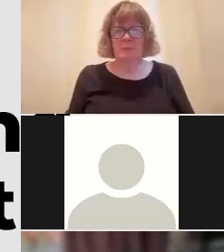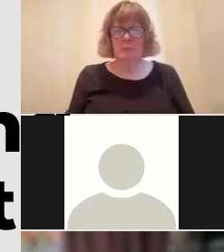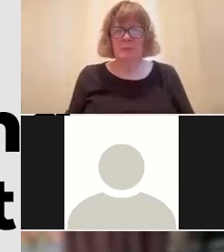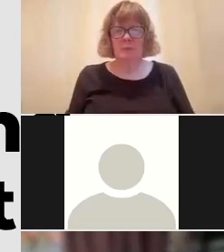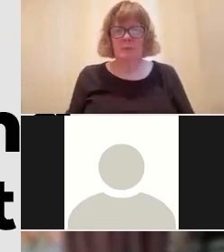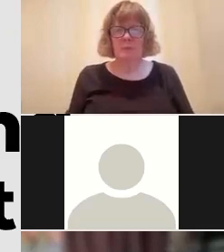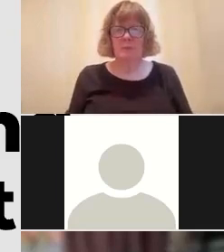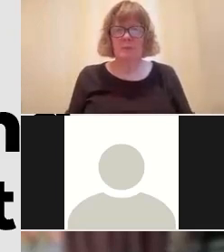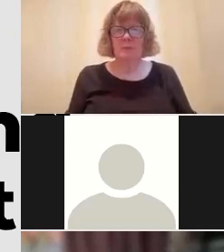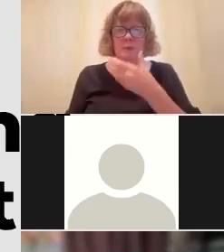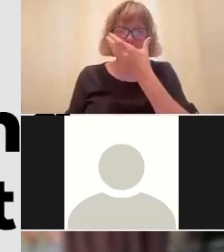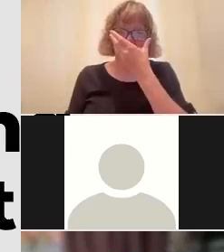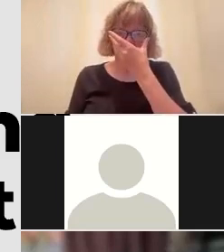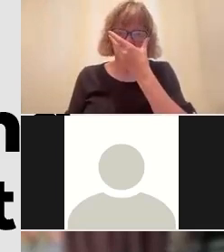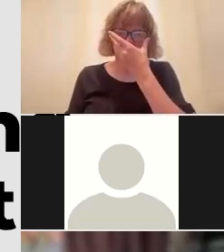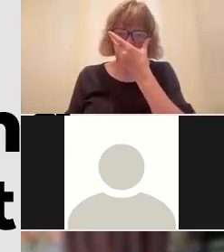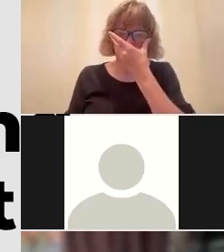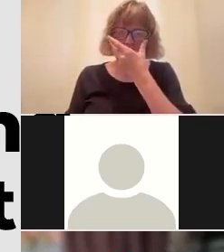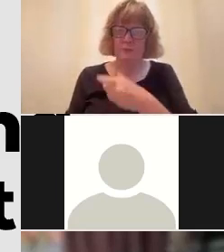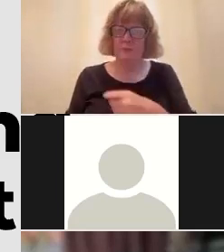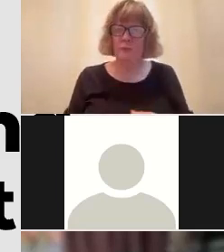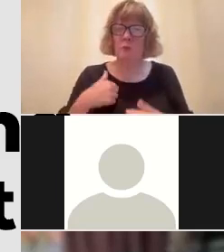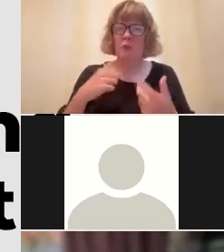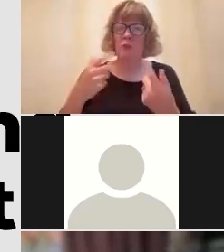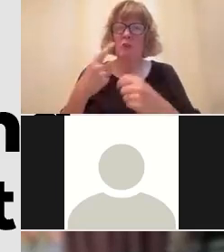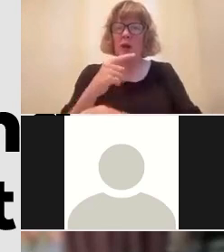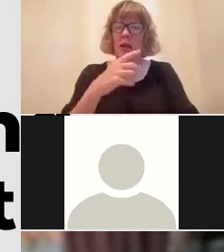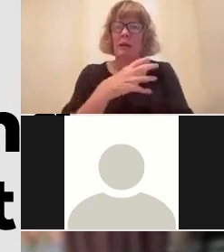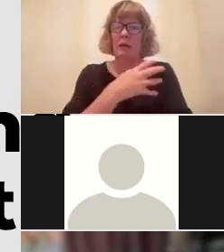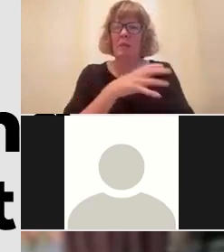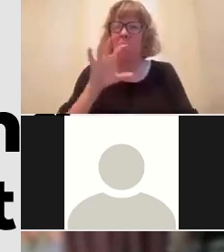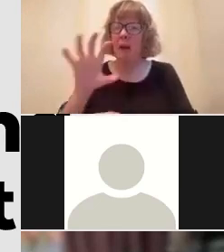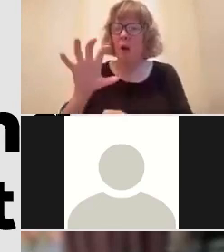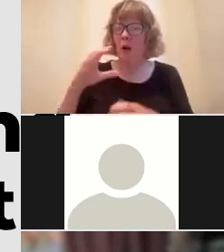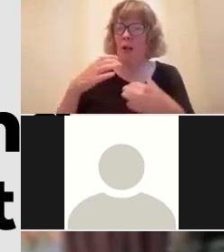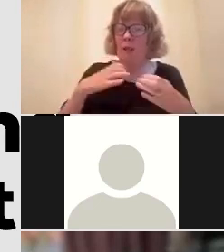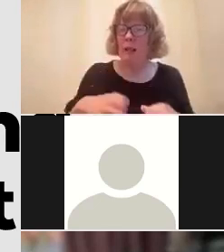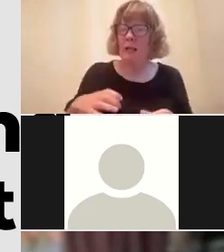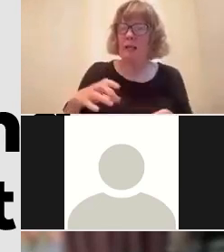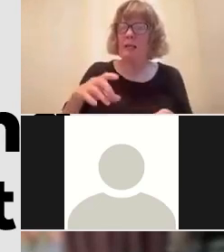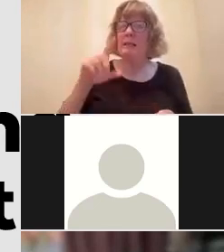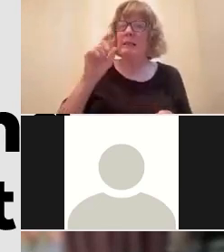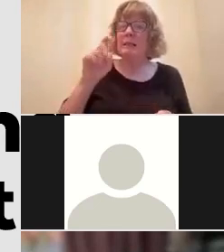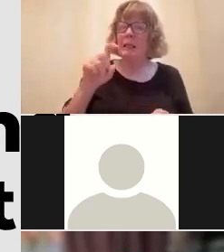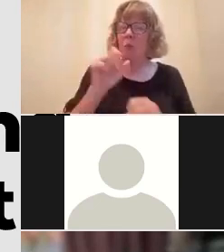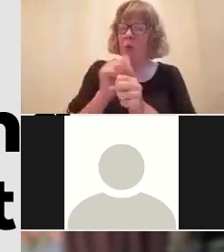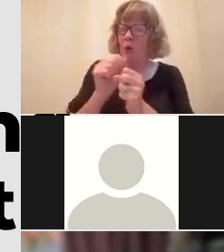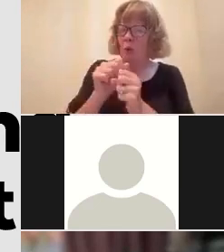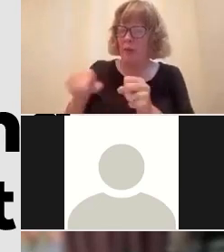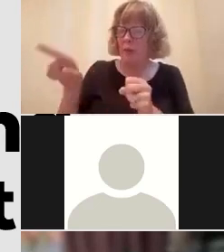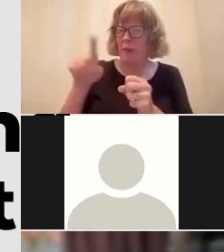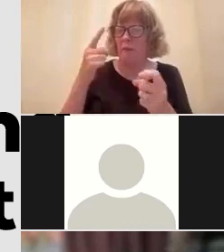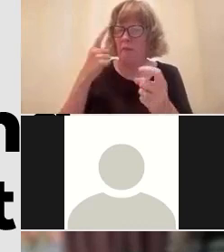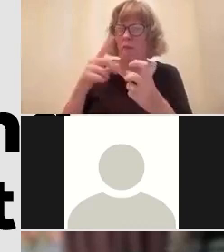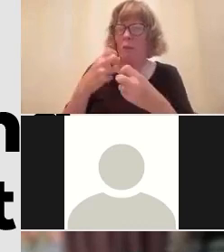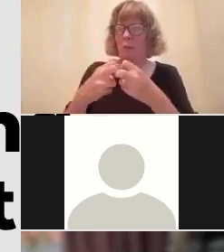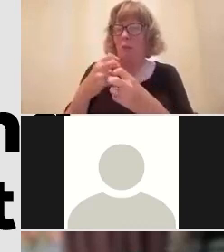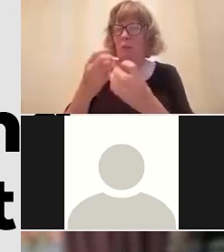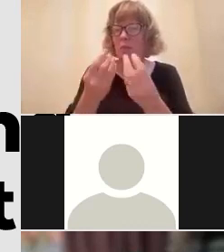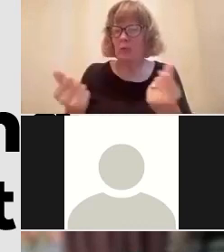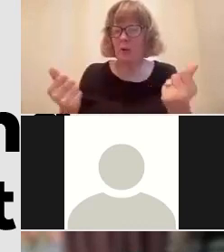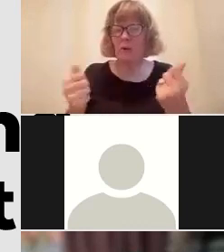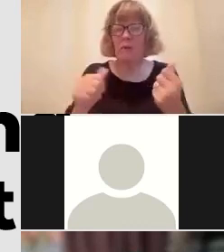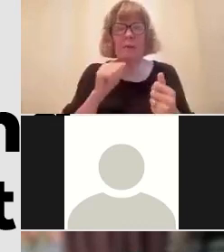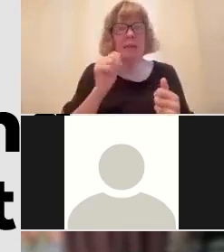When we were trying to empower clients, we need to work with them to solve problems. It's not our job to solve anybody's